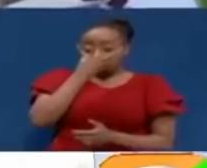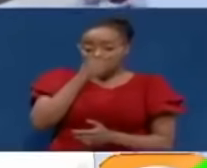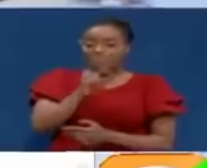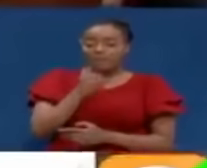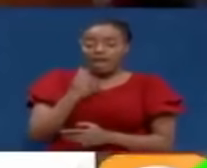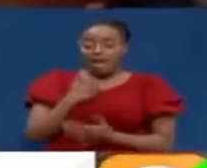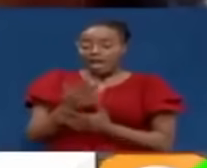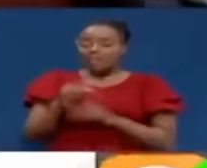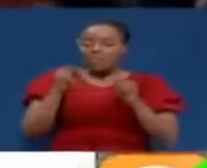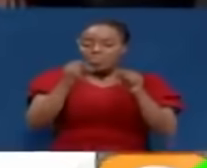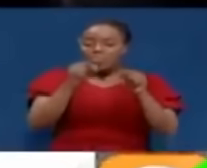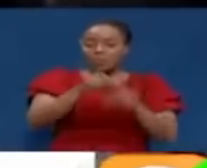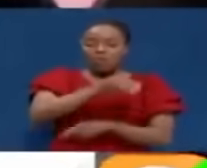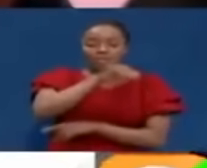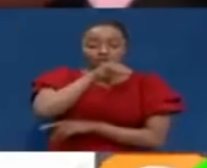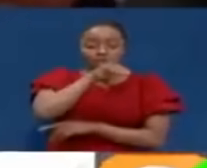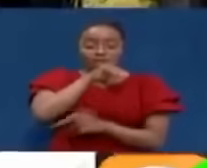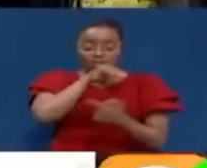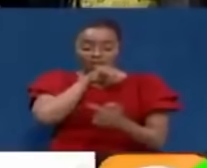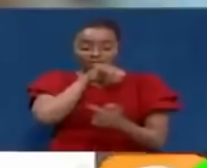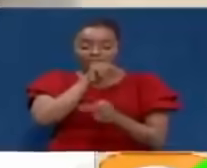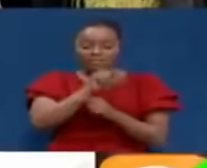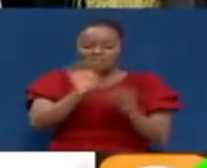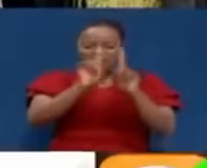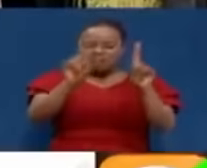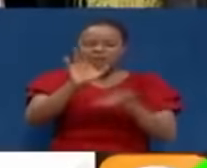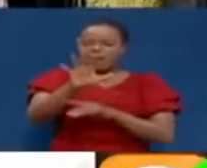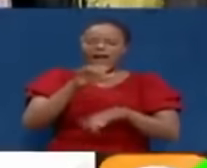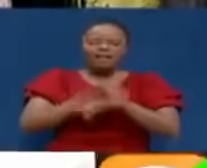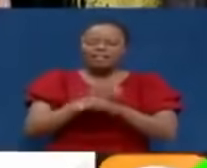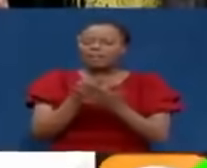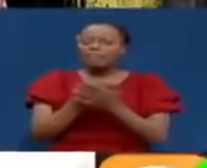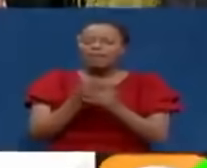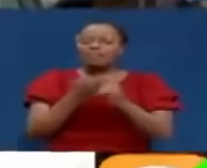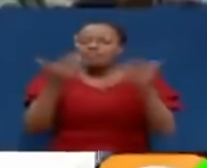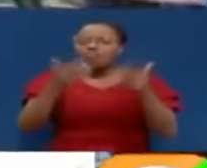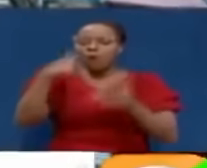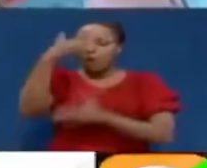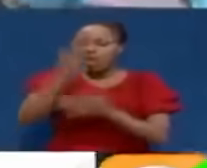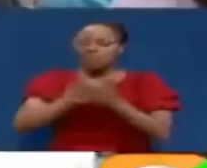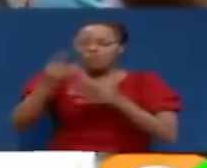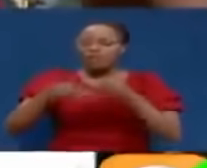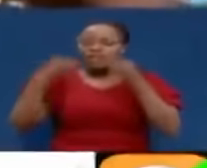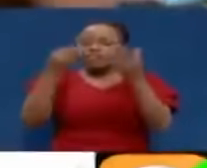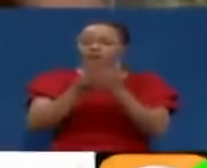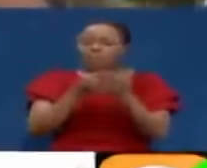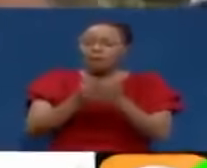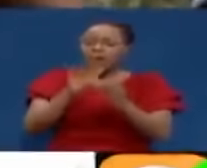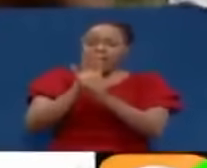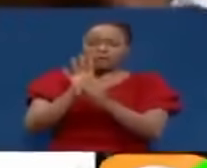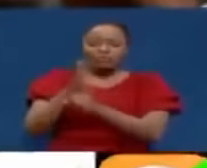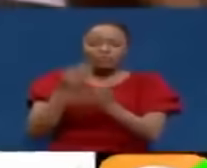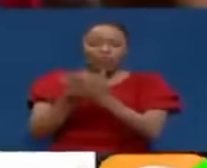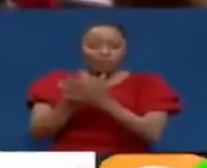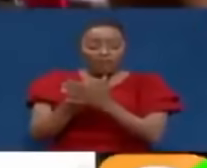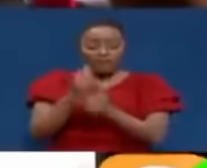come under fire with ODM leader Raila Odinga questioning his source of wealth following weekly donations amounting to millions of